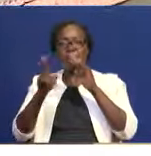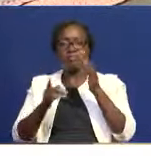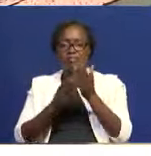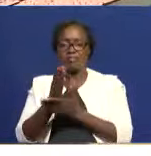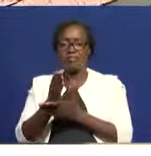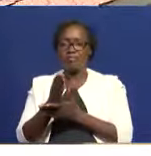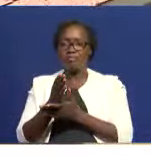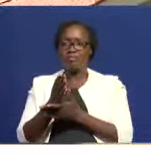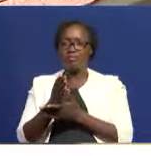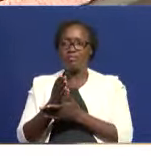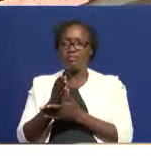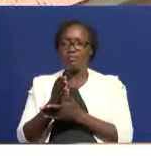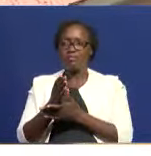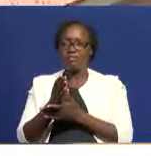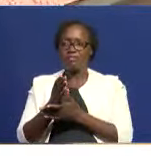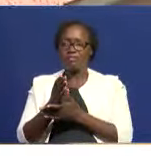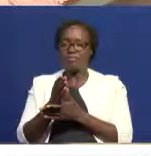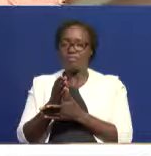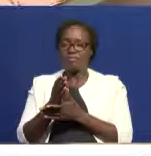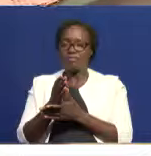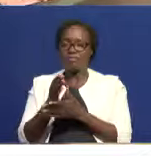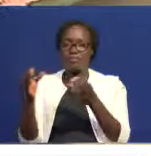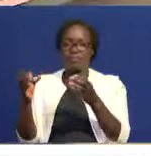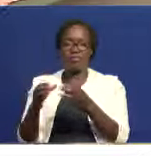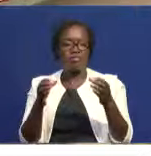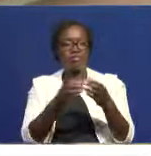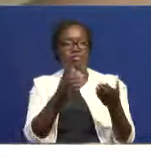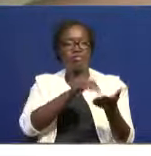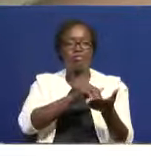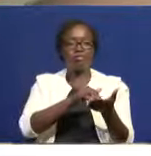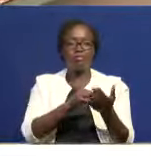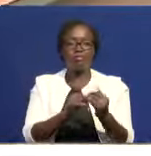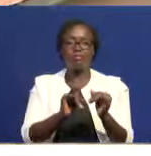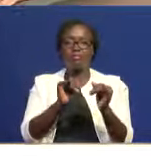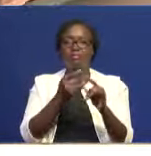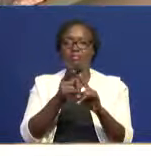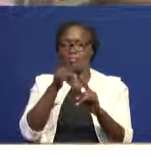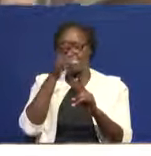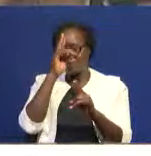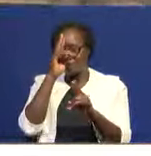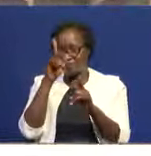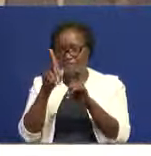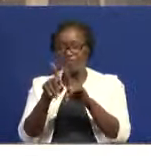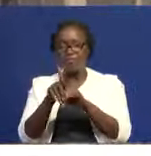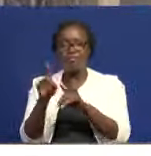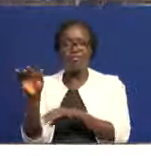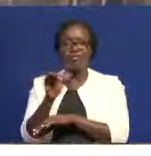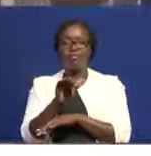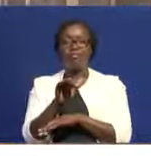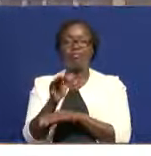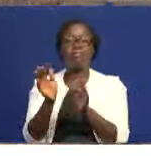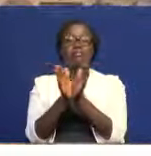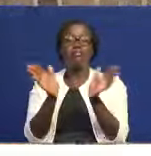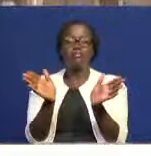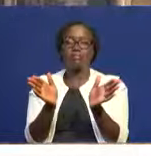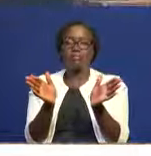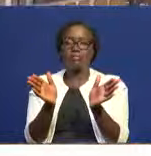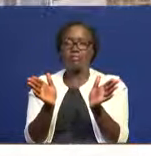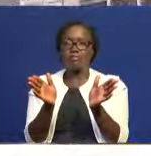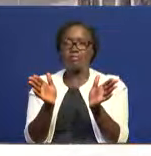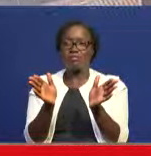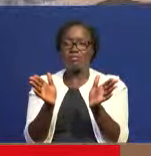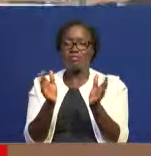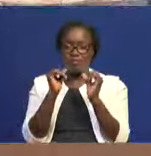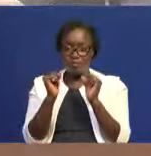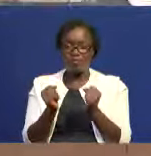through. And they are trying to regroup as well, with the police officers also urging members of the public, for